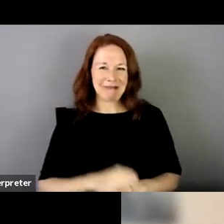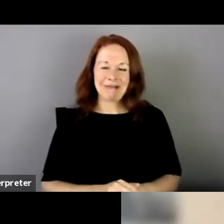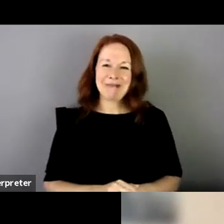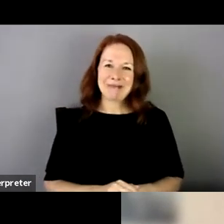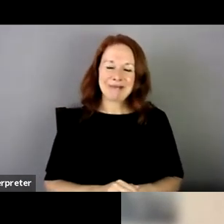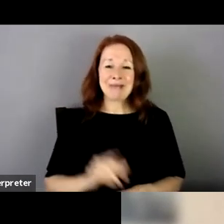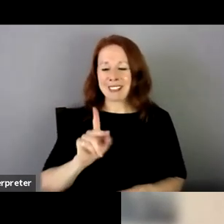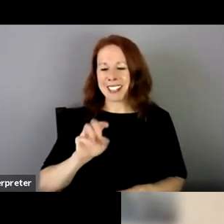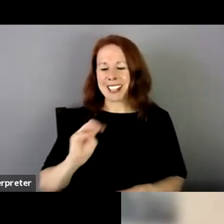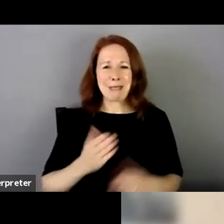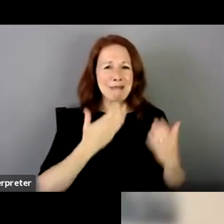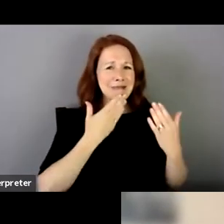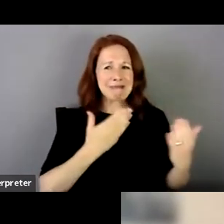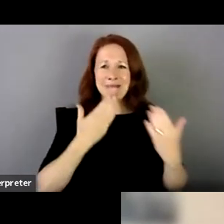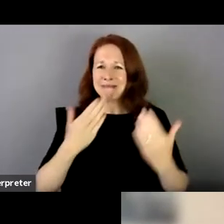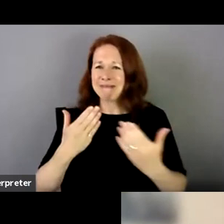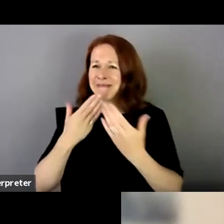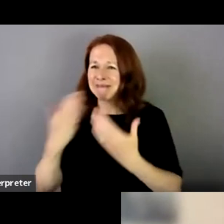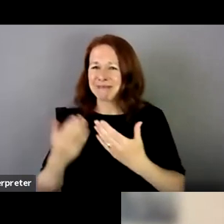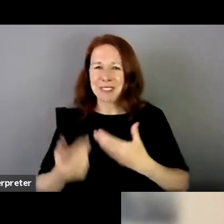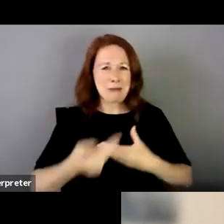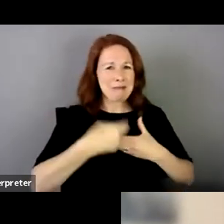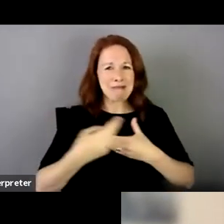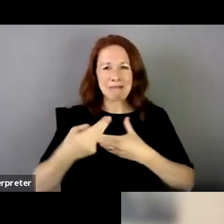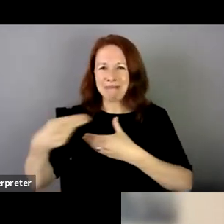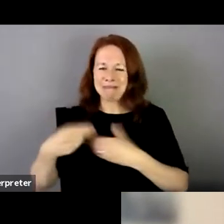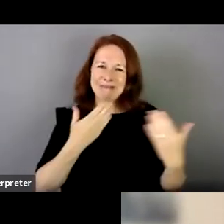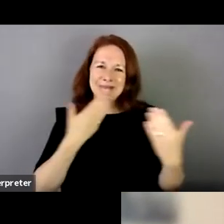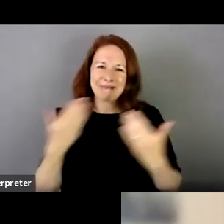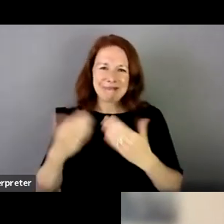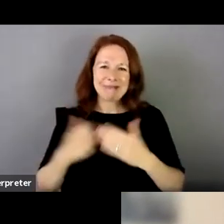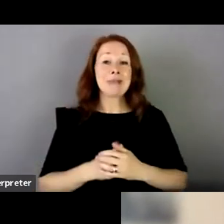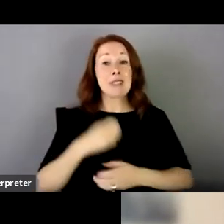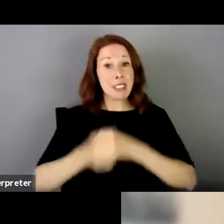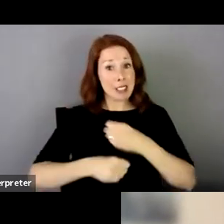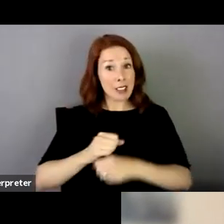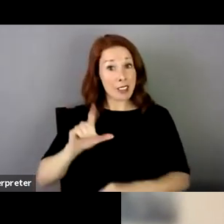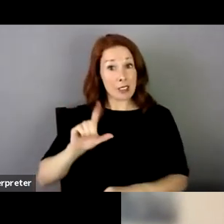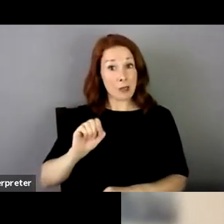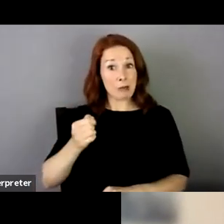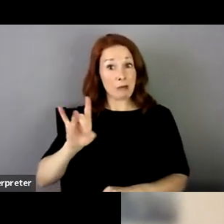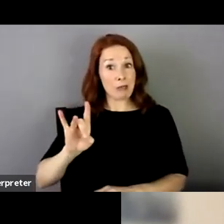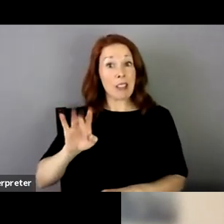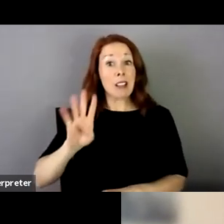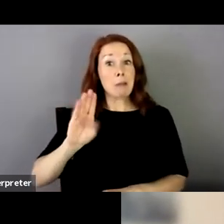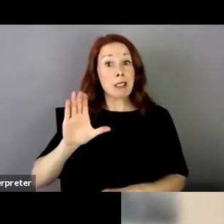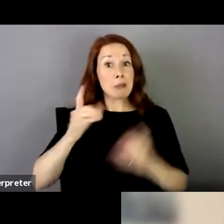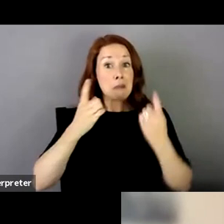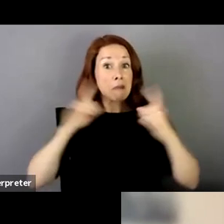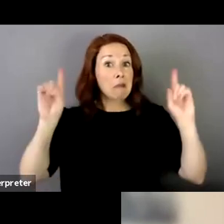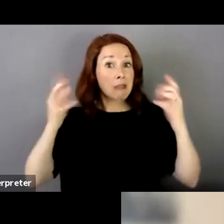Well, again, thank you all for being at part of this evening. In 2018, BC declared its